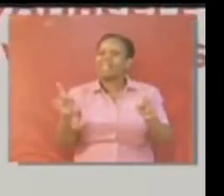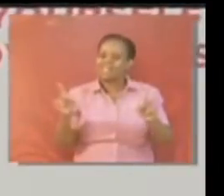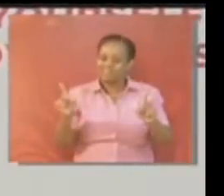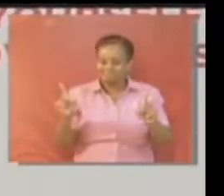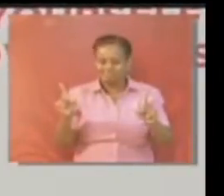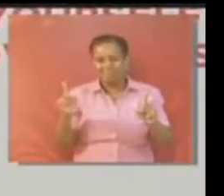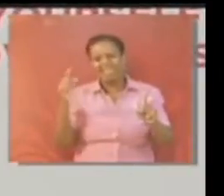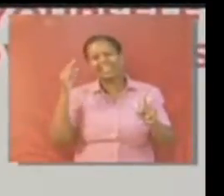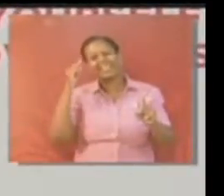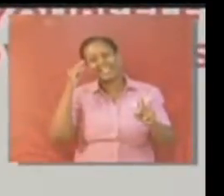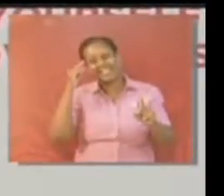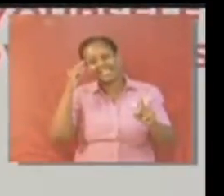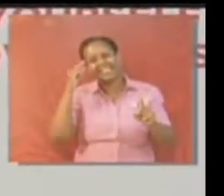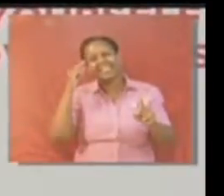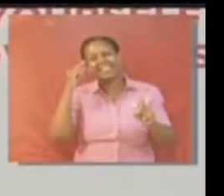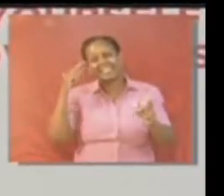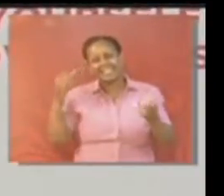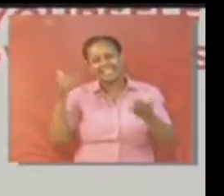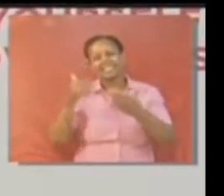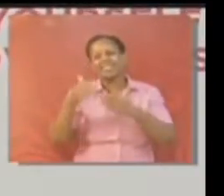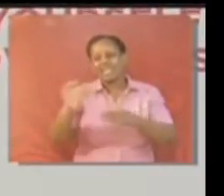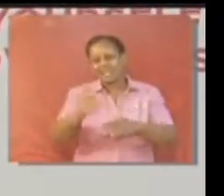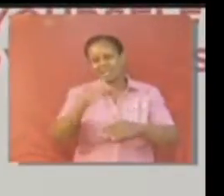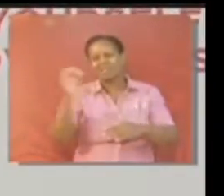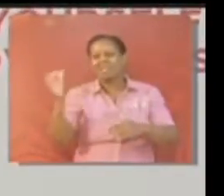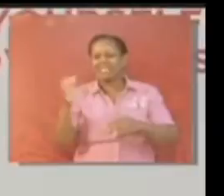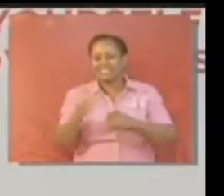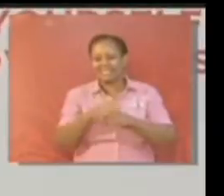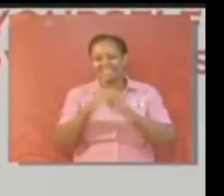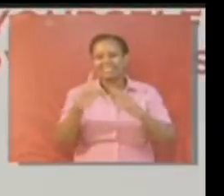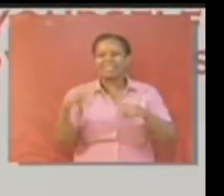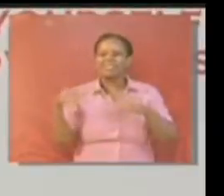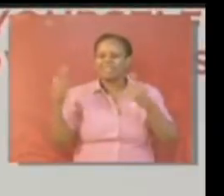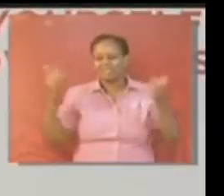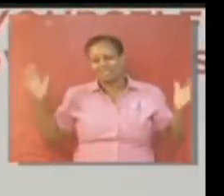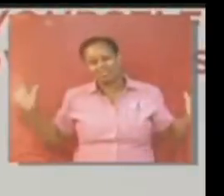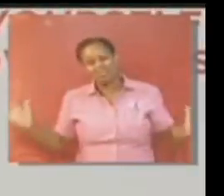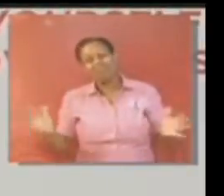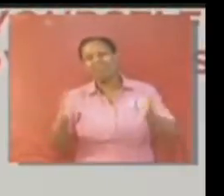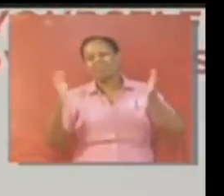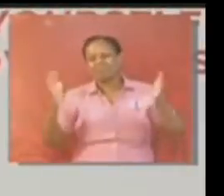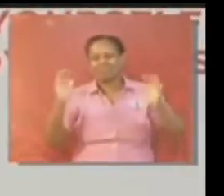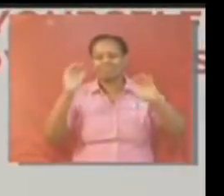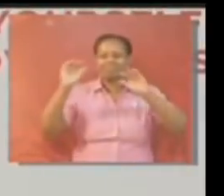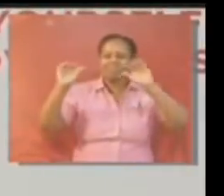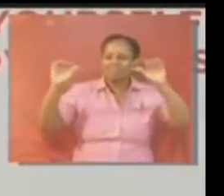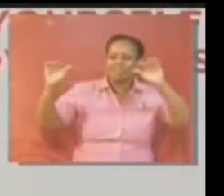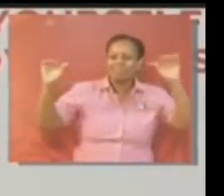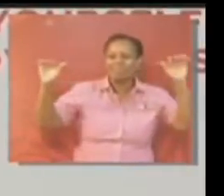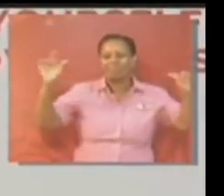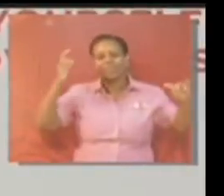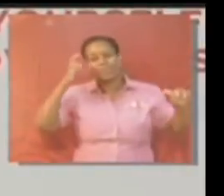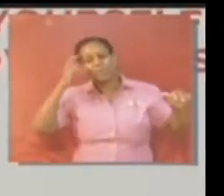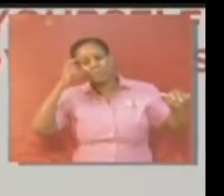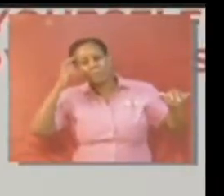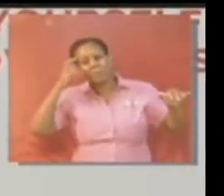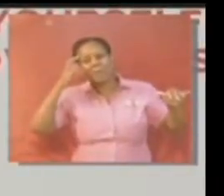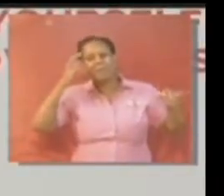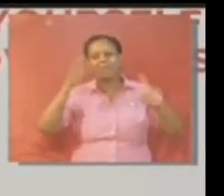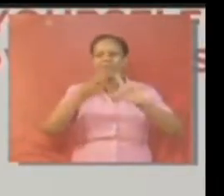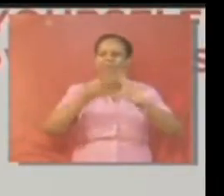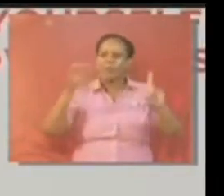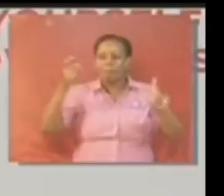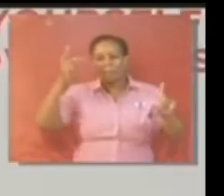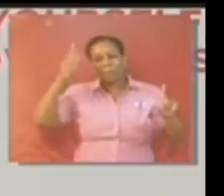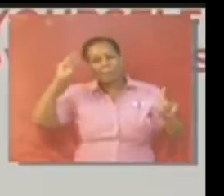Christmas and all the exhortations from the Honorable Prime Minister come down, myself,